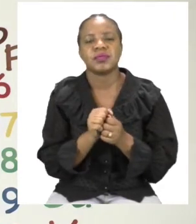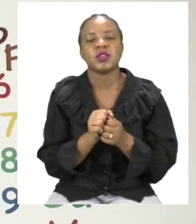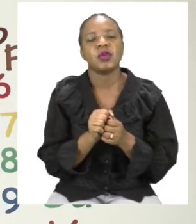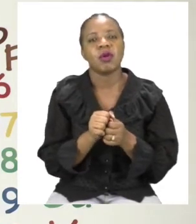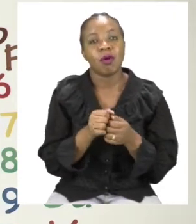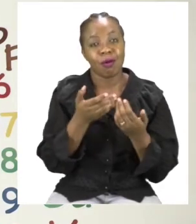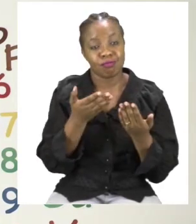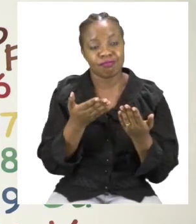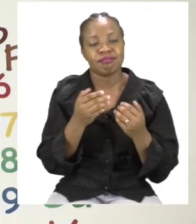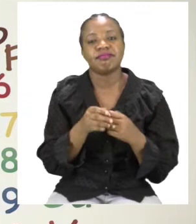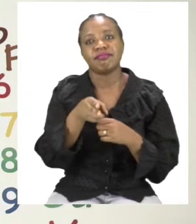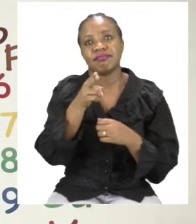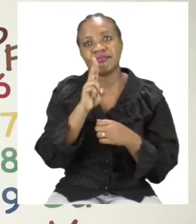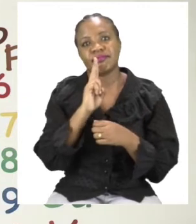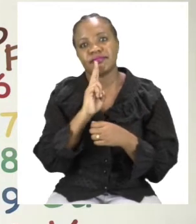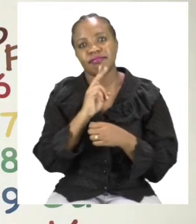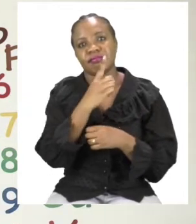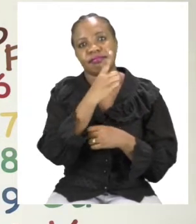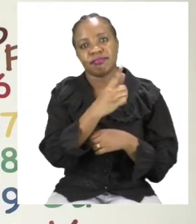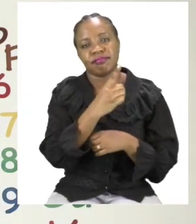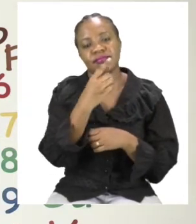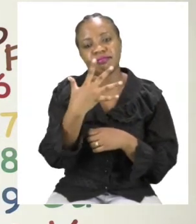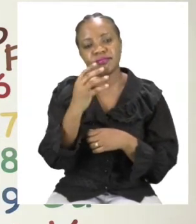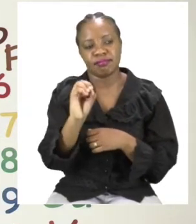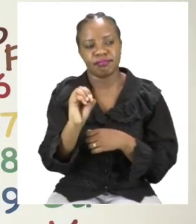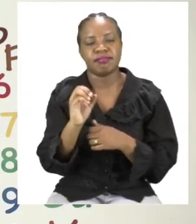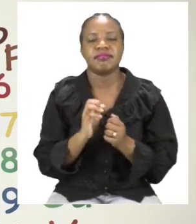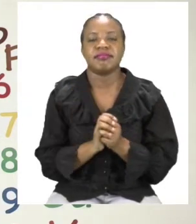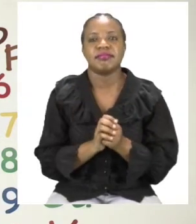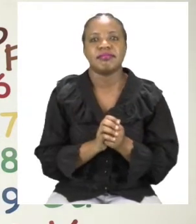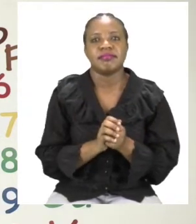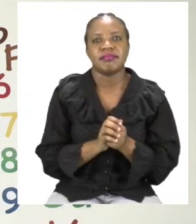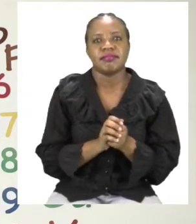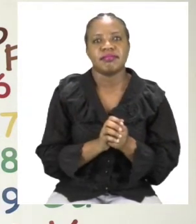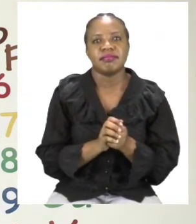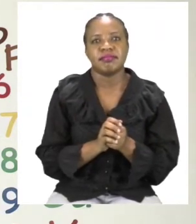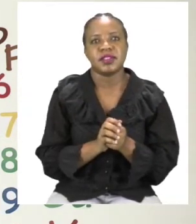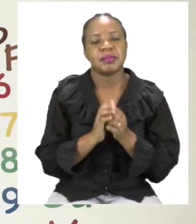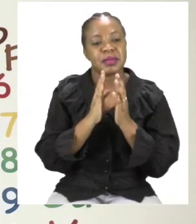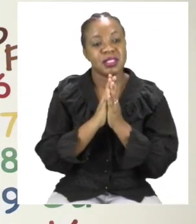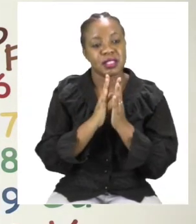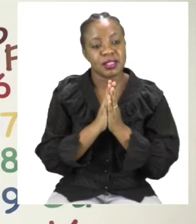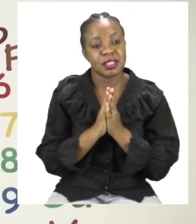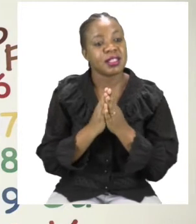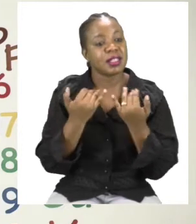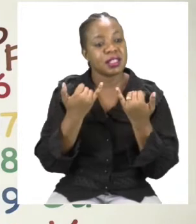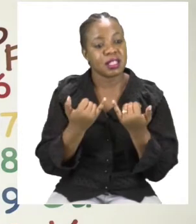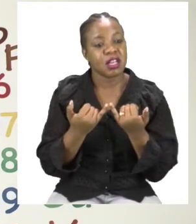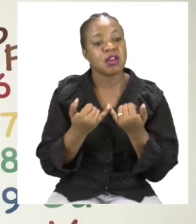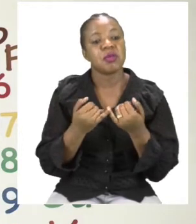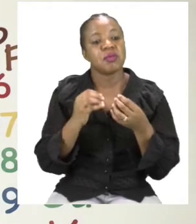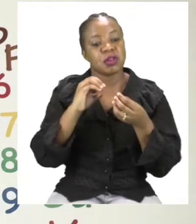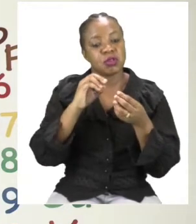150. So with this one, you are going to need your number line. The number line that we have been